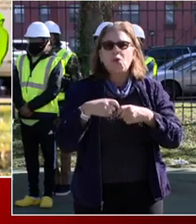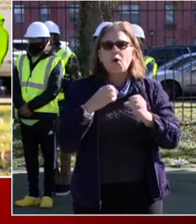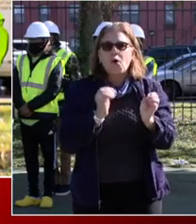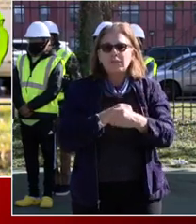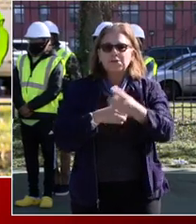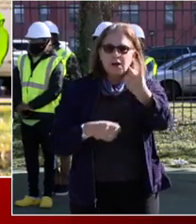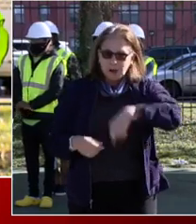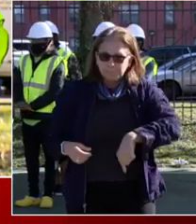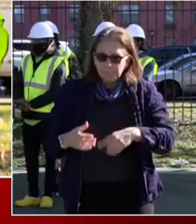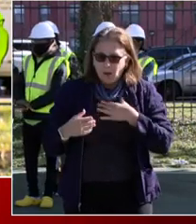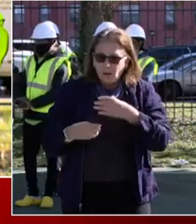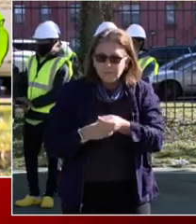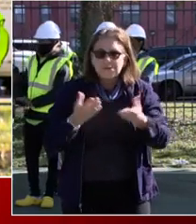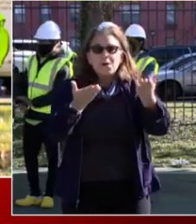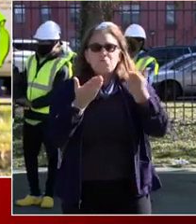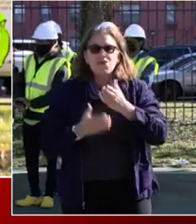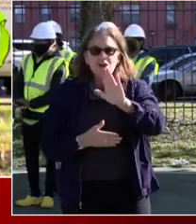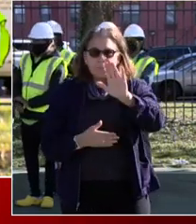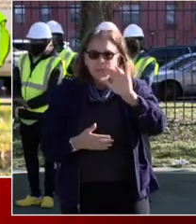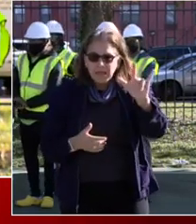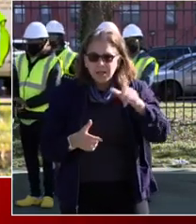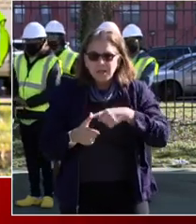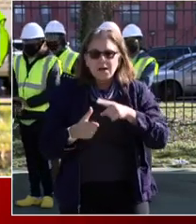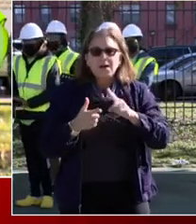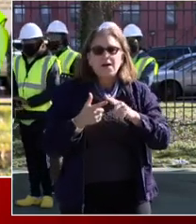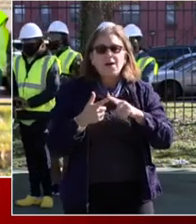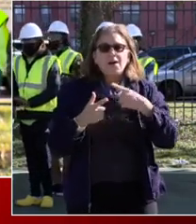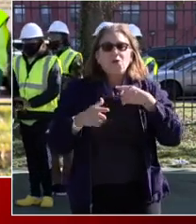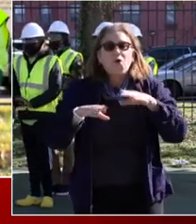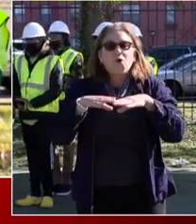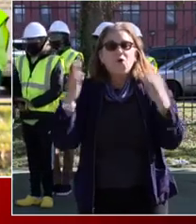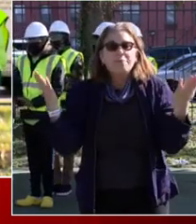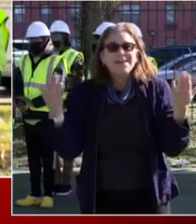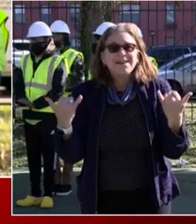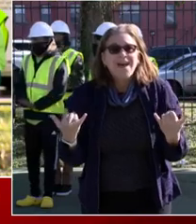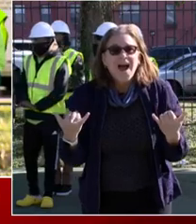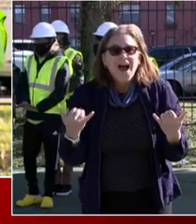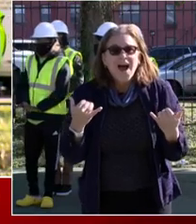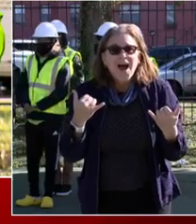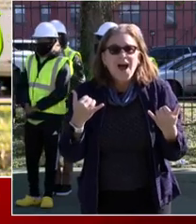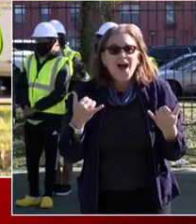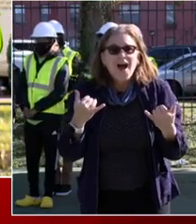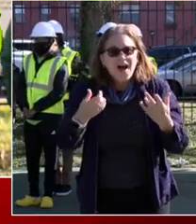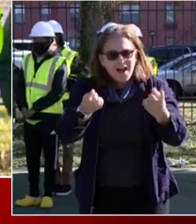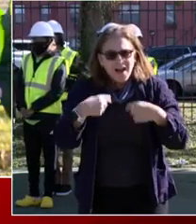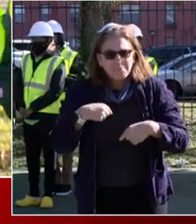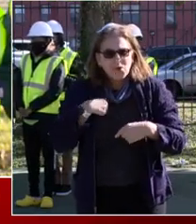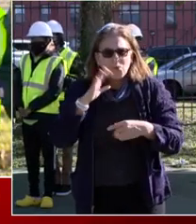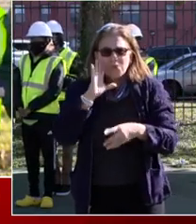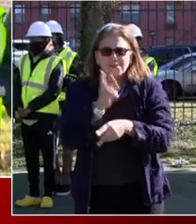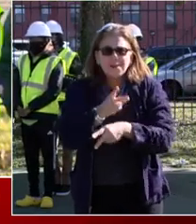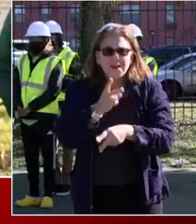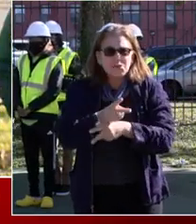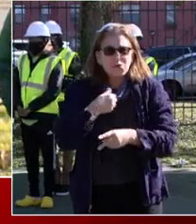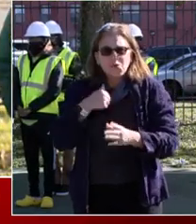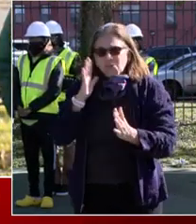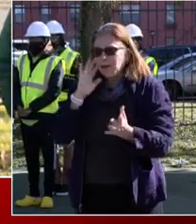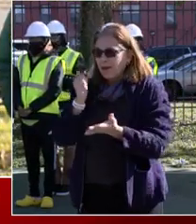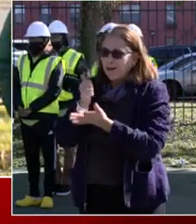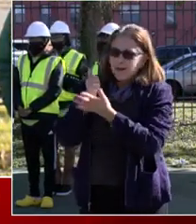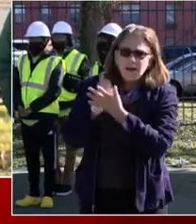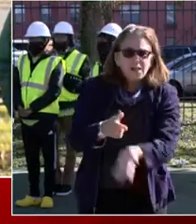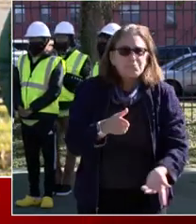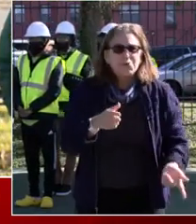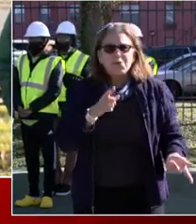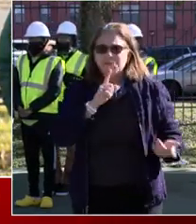Yes, we're open. Just stop by. We're going to take care of you. It's going to be easy peasy, and we're going to